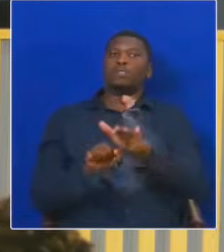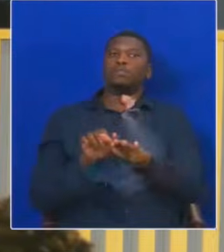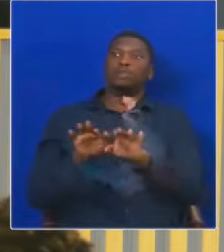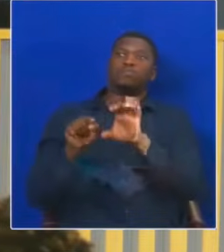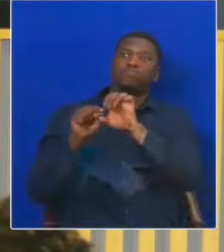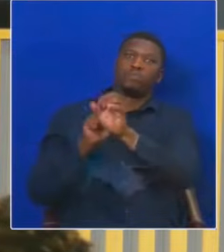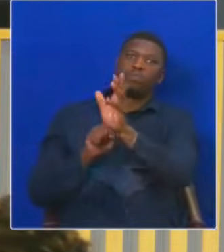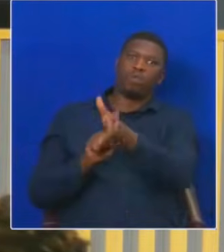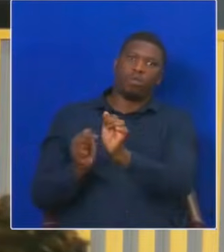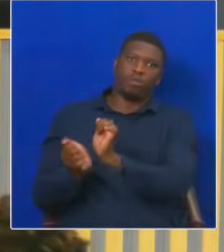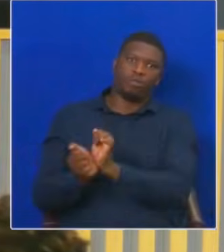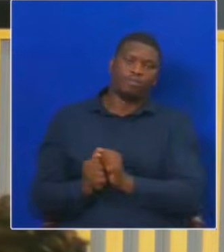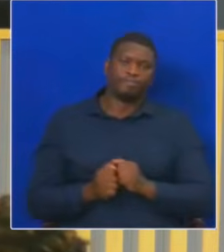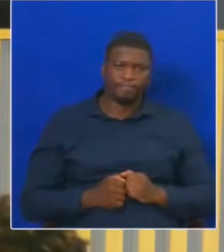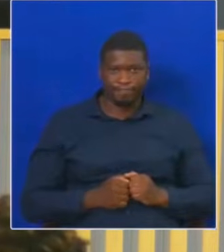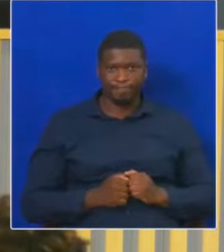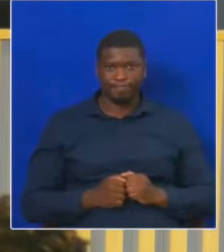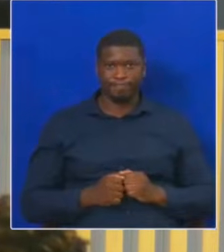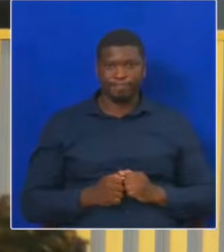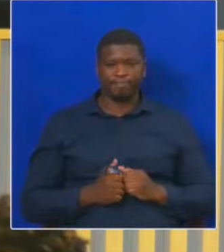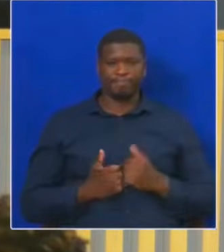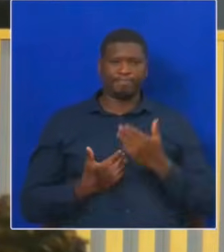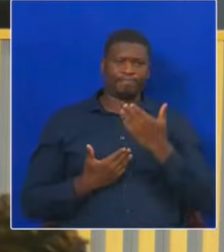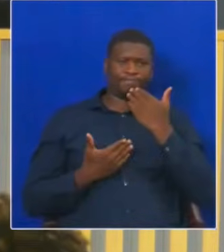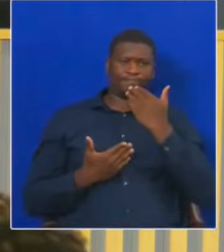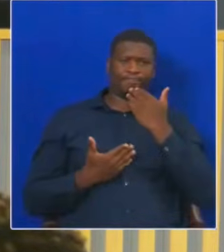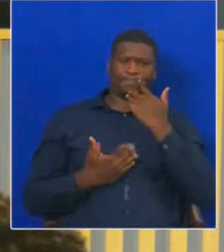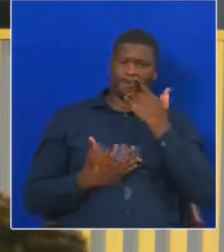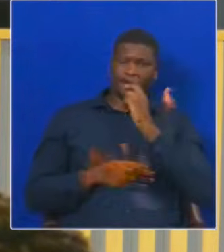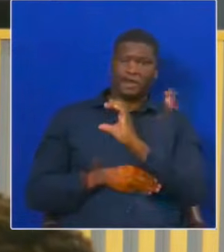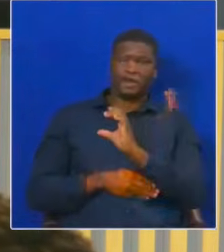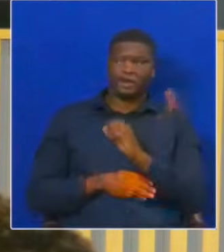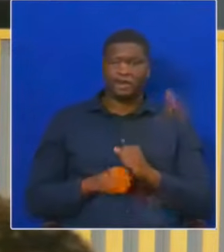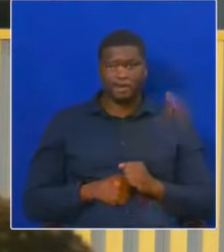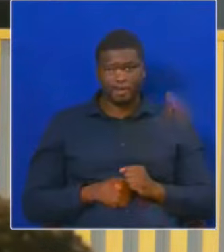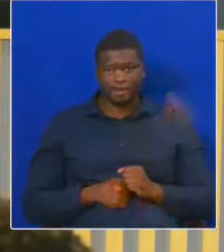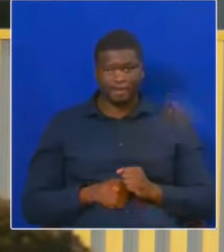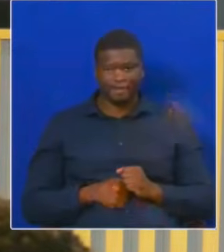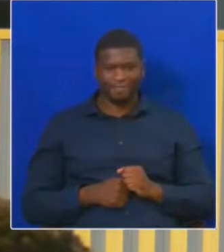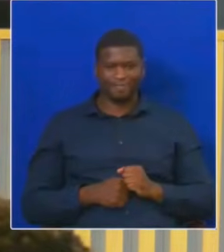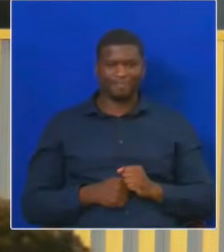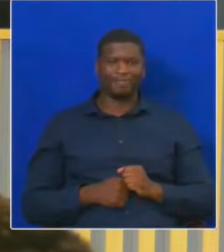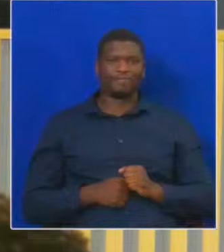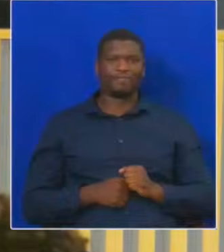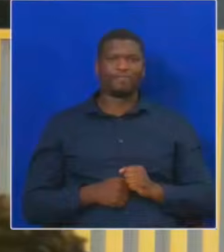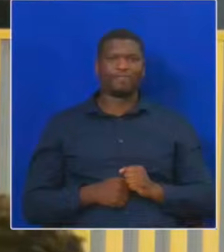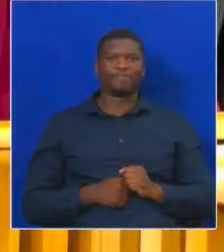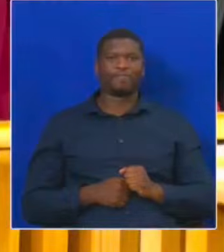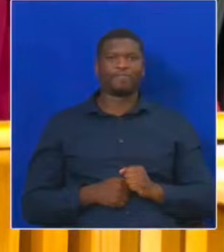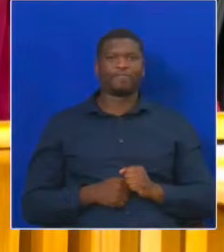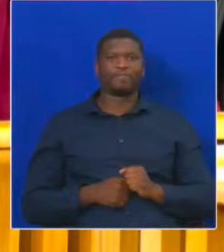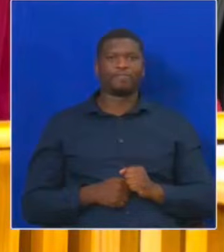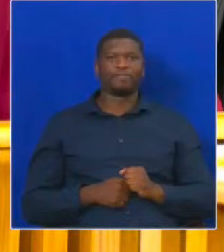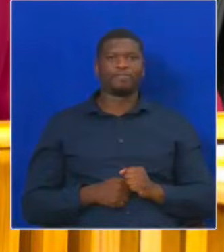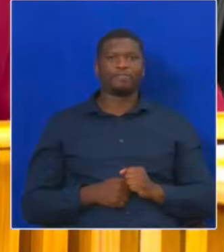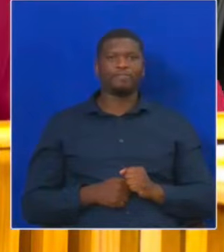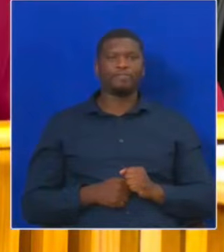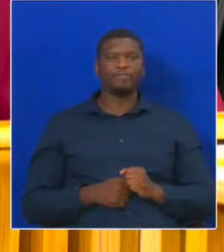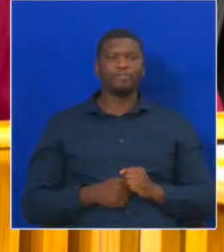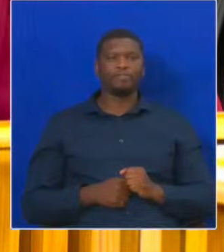Thank you, Witness X. Witness C, sorry. Thank you. Commissioner. Thank you,